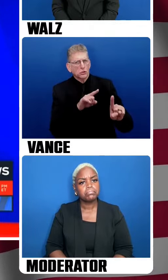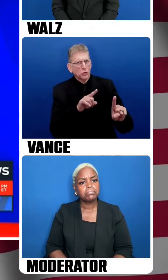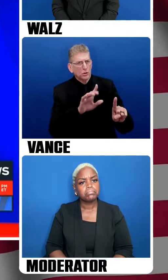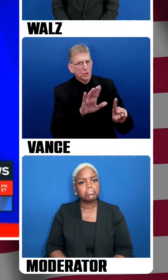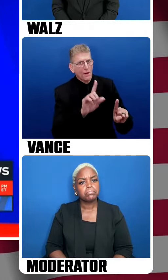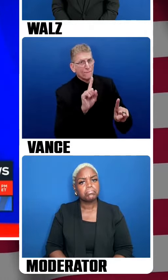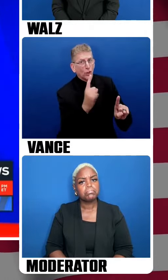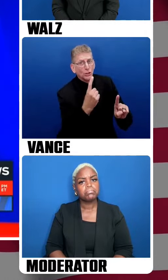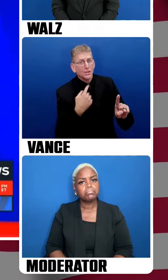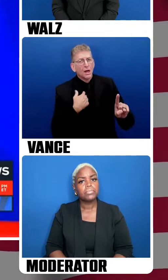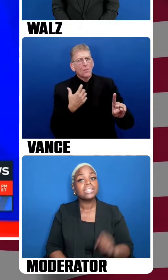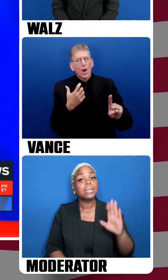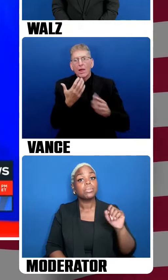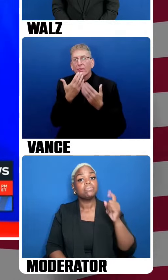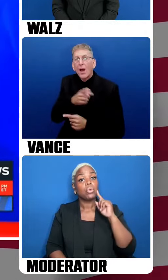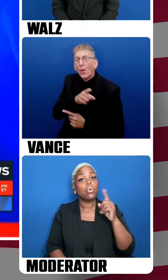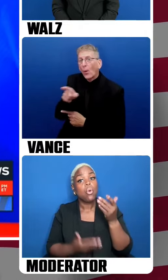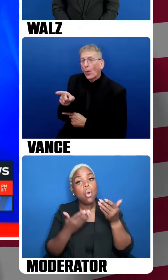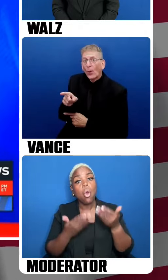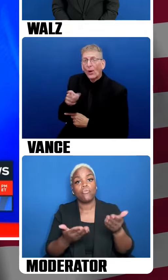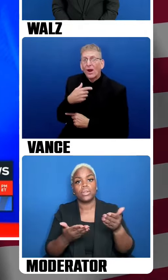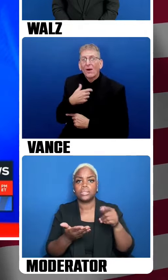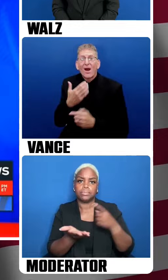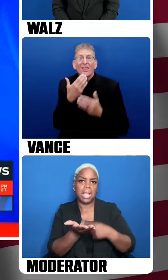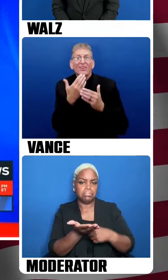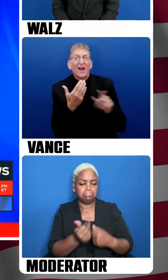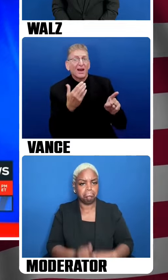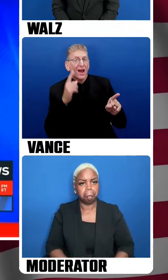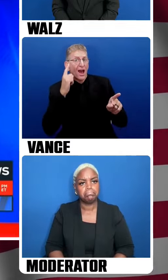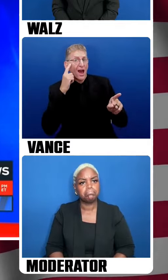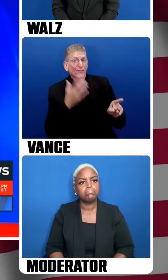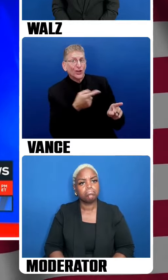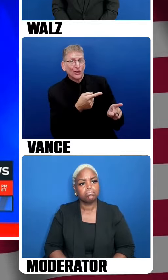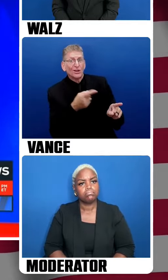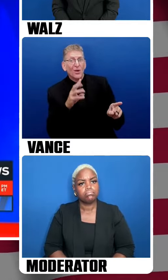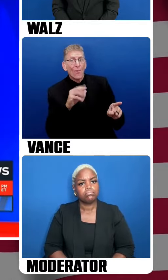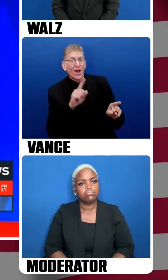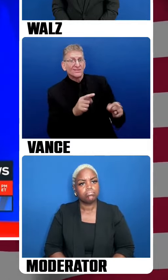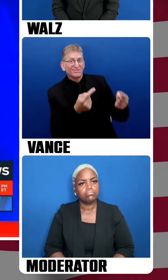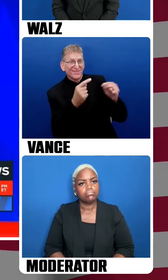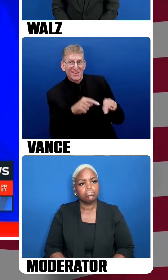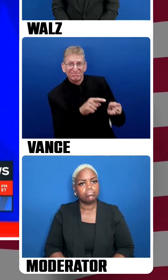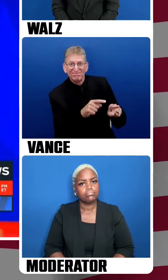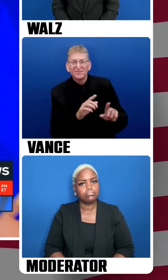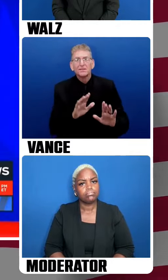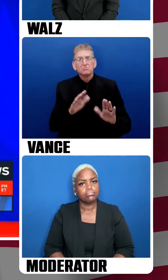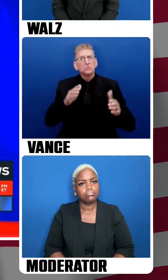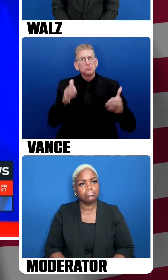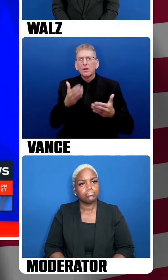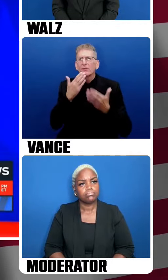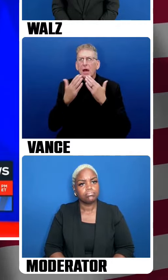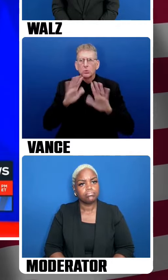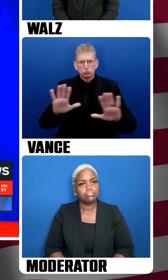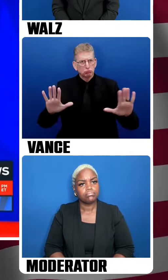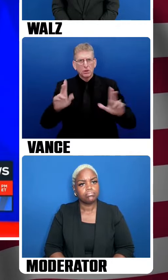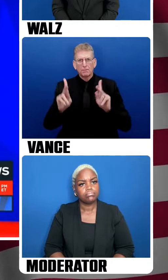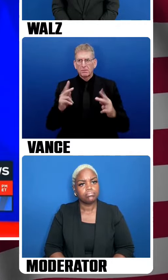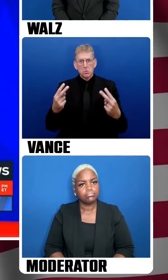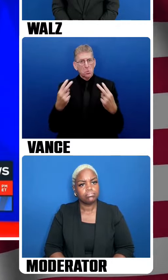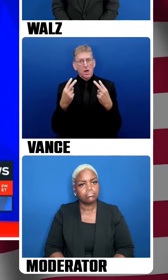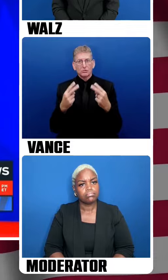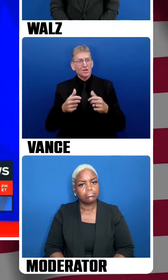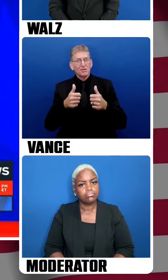this vice presidential debate. I want to answer the question, but I want to actually give an introduction to myself a little bit, because I recognize a lot of Americans don't know who either one of us are.